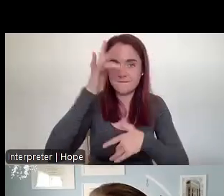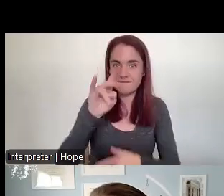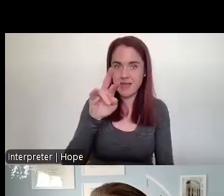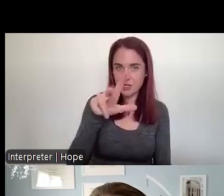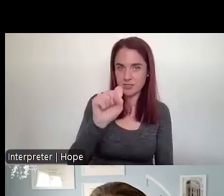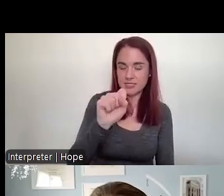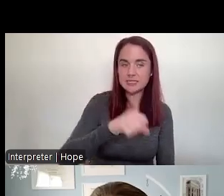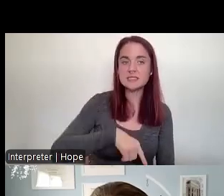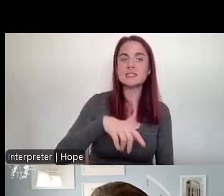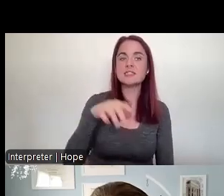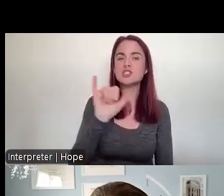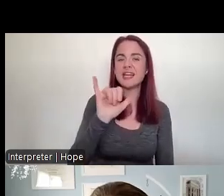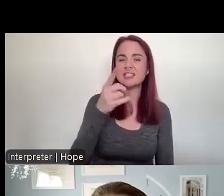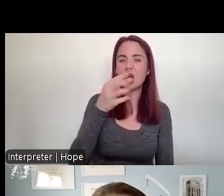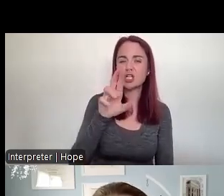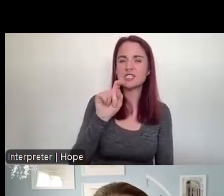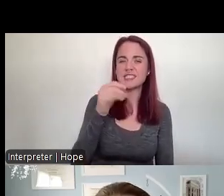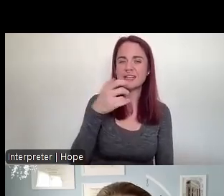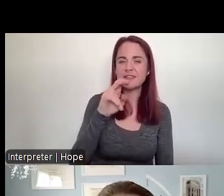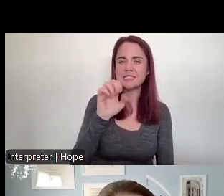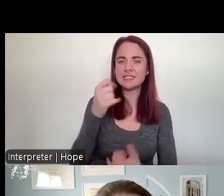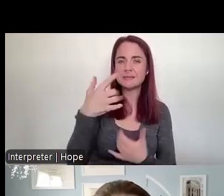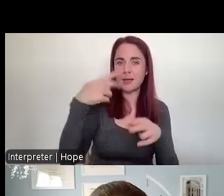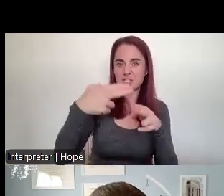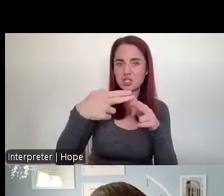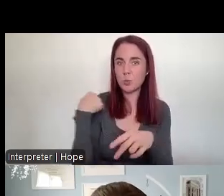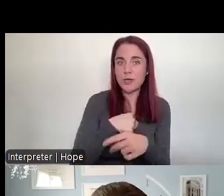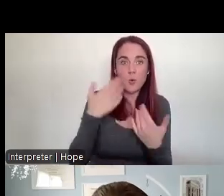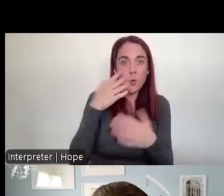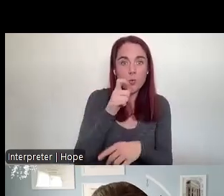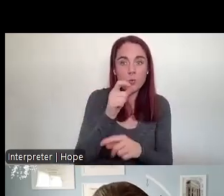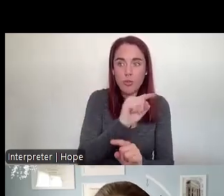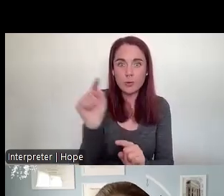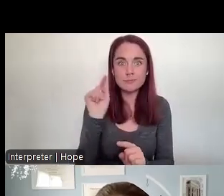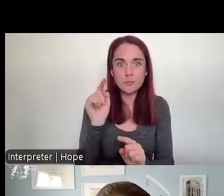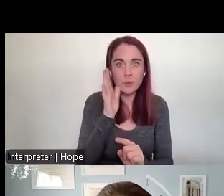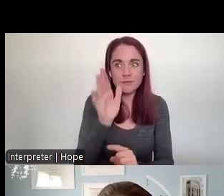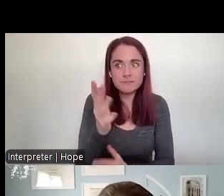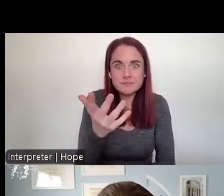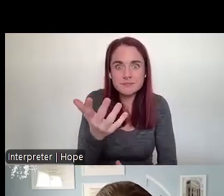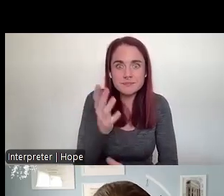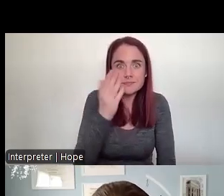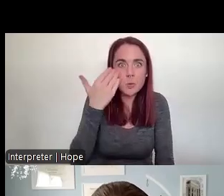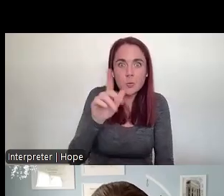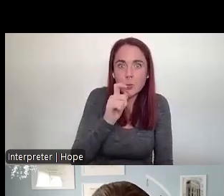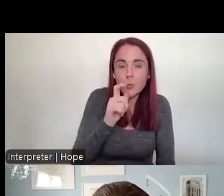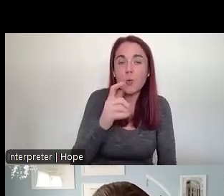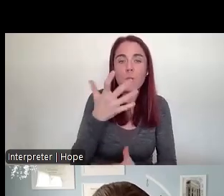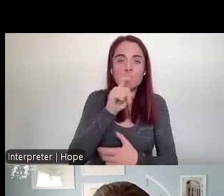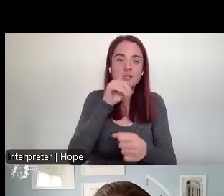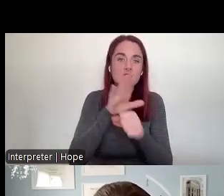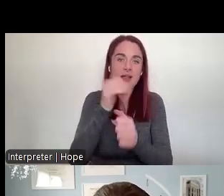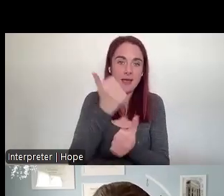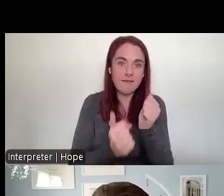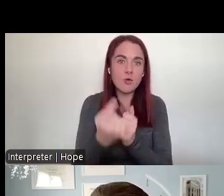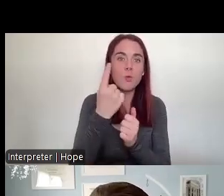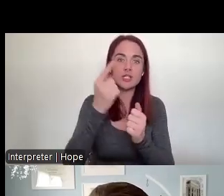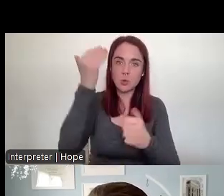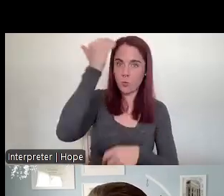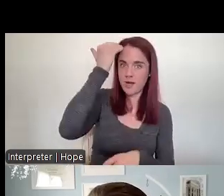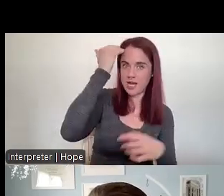as Dr. Stevens mentioned, we don't know who those people will be. And so let's be sure that everyone is